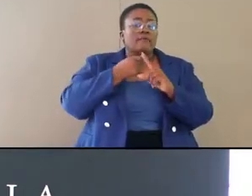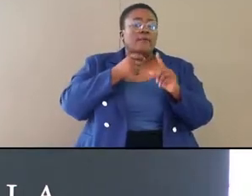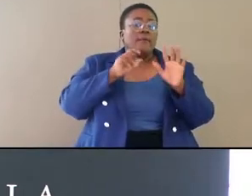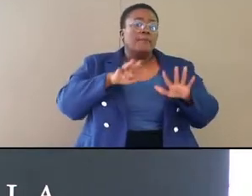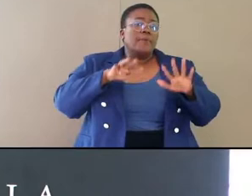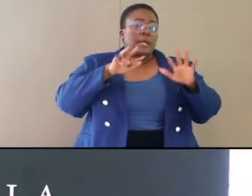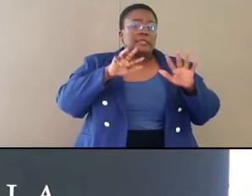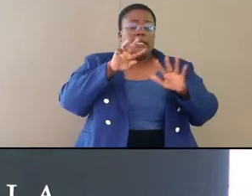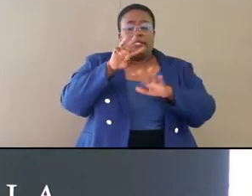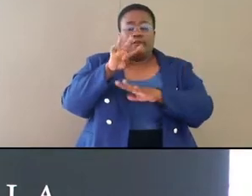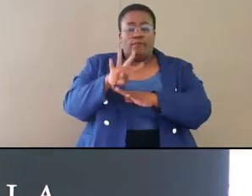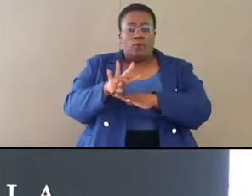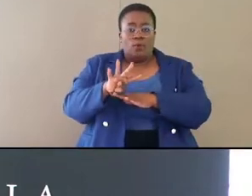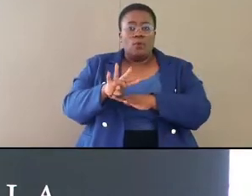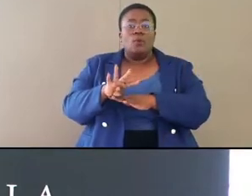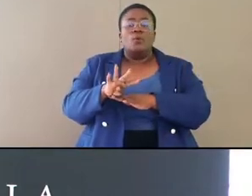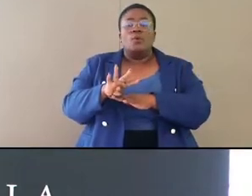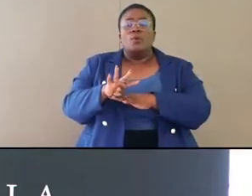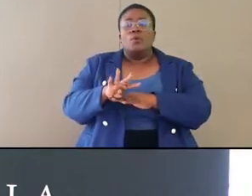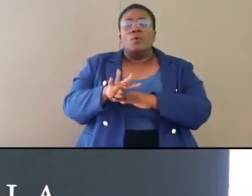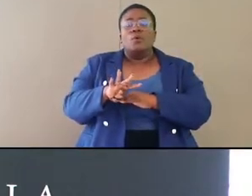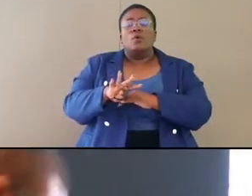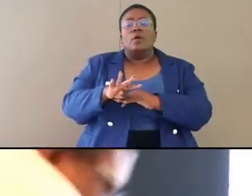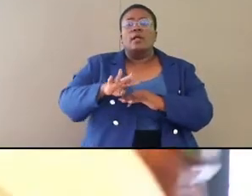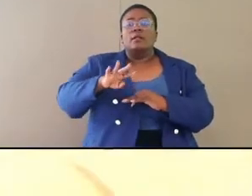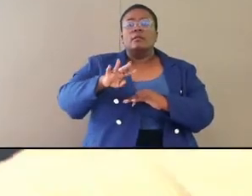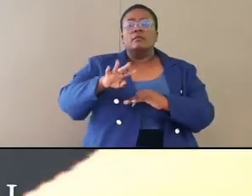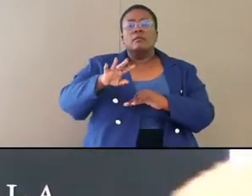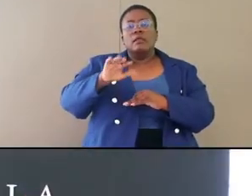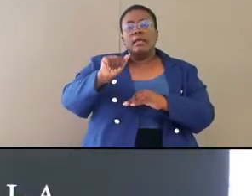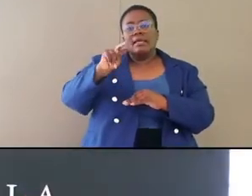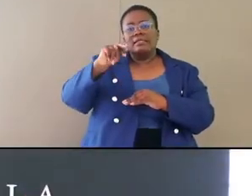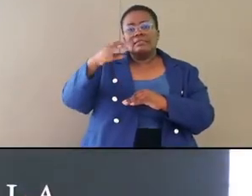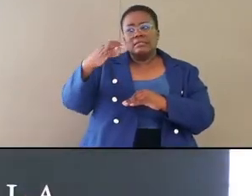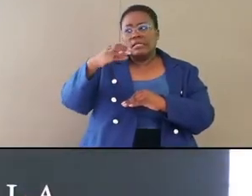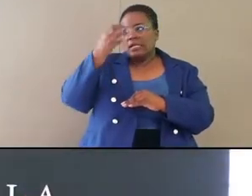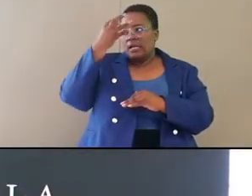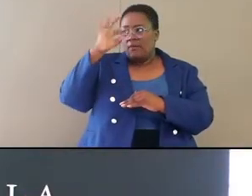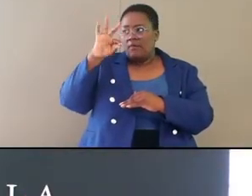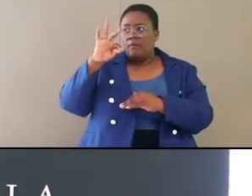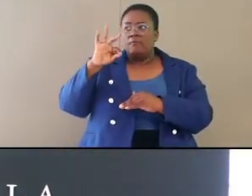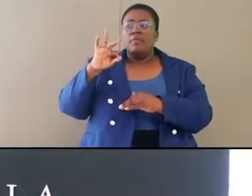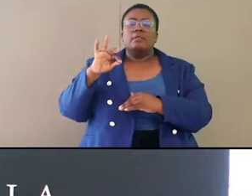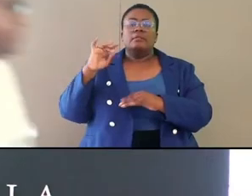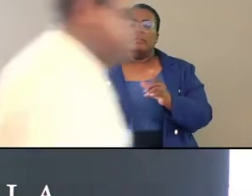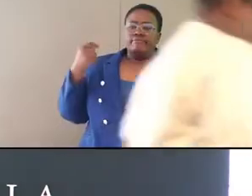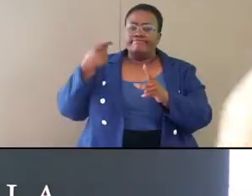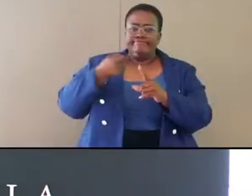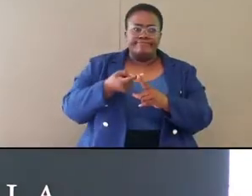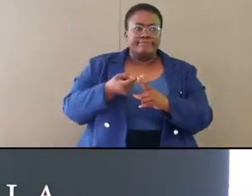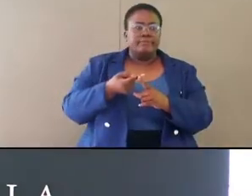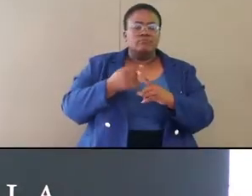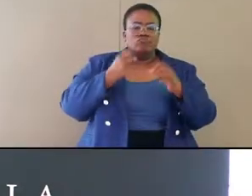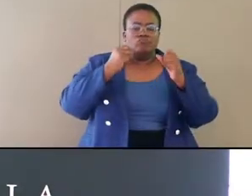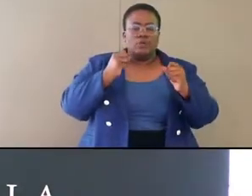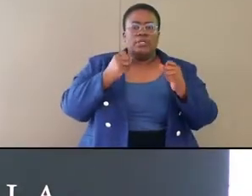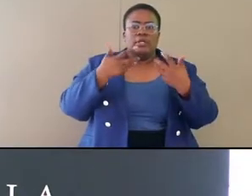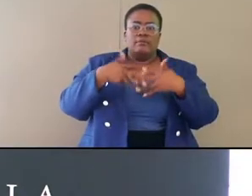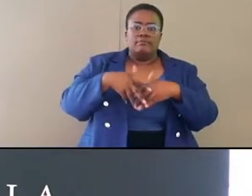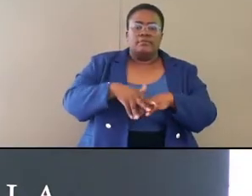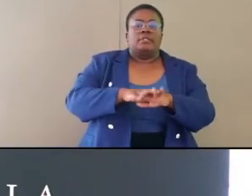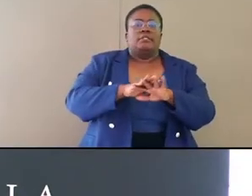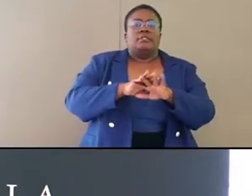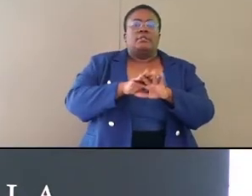administration of the African National Congress has comprehensively been strengthening the implementation and accessibility of social